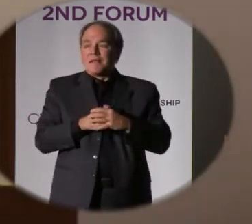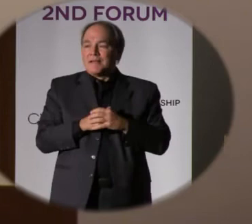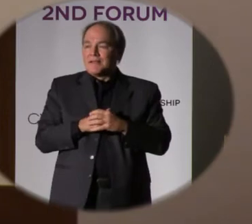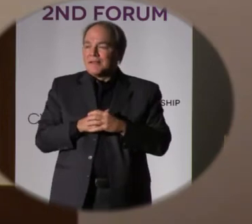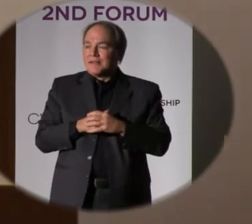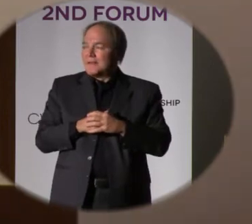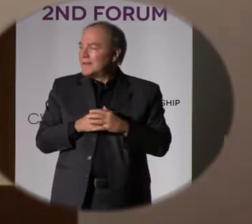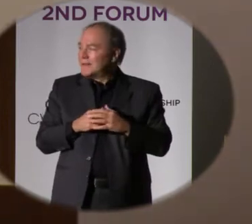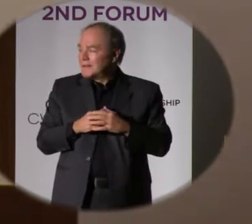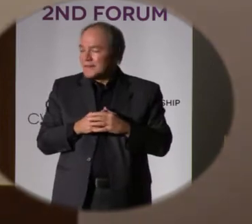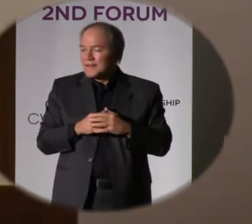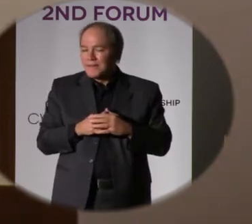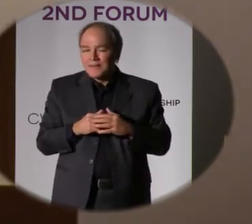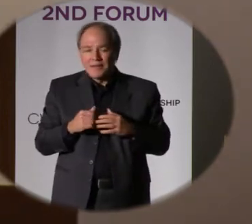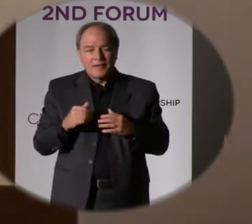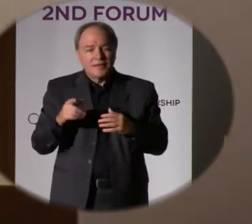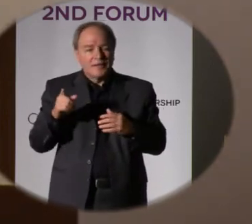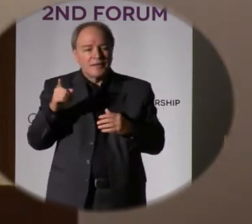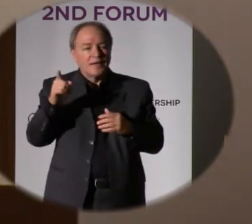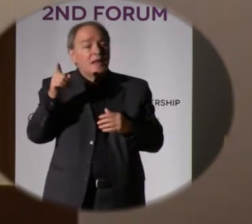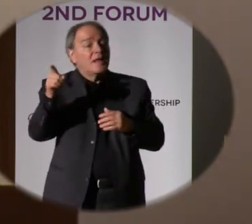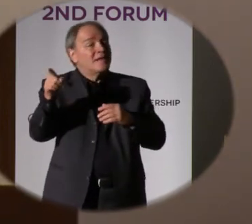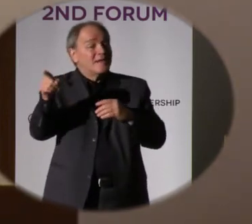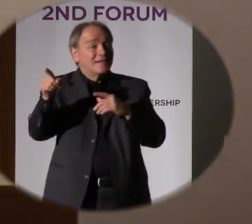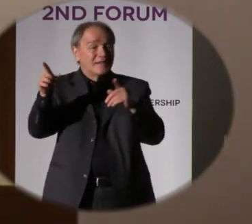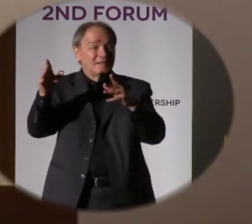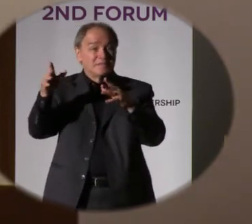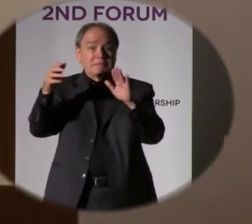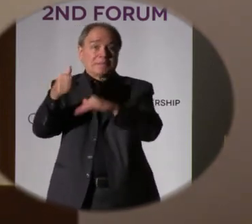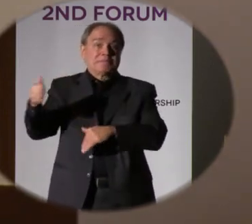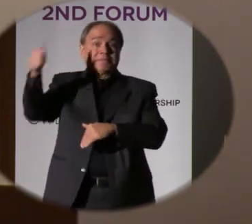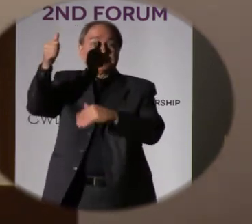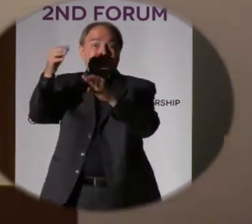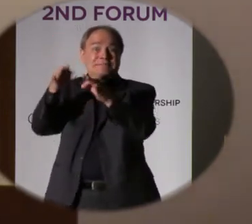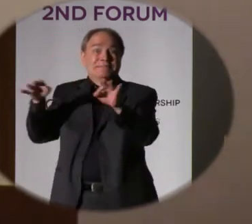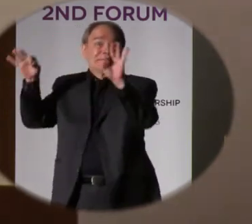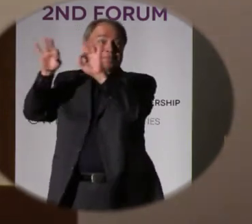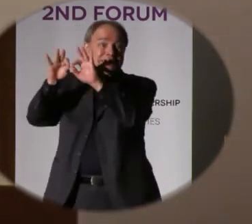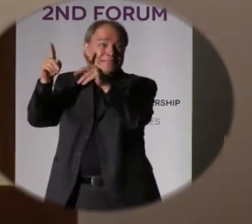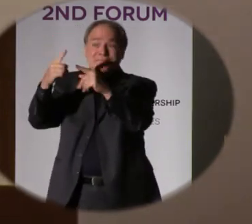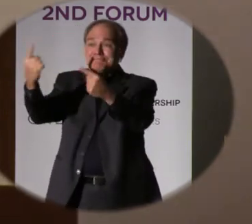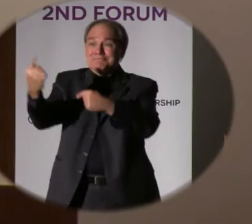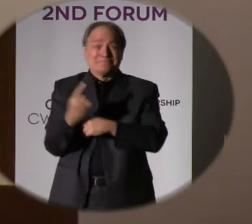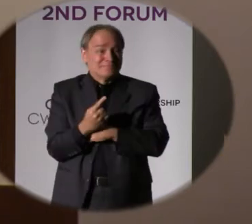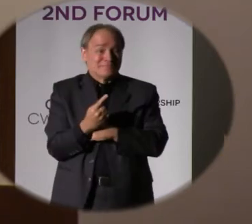very important. He came to UNICEF to record the message because he had